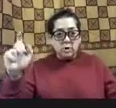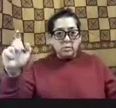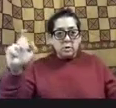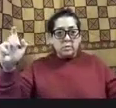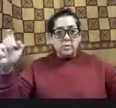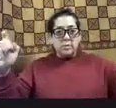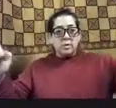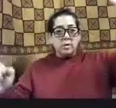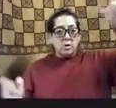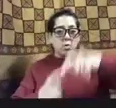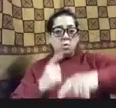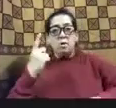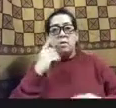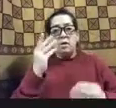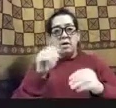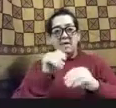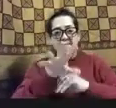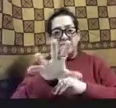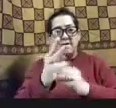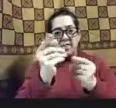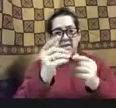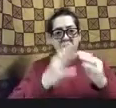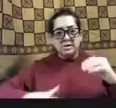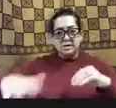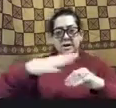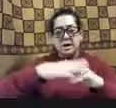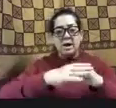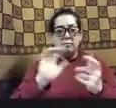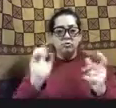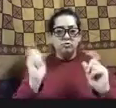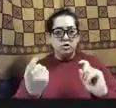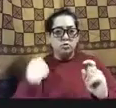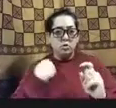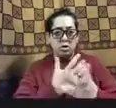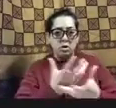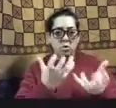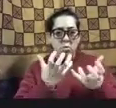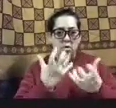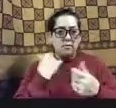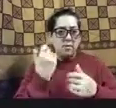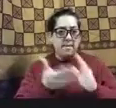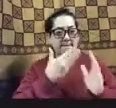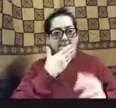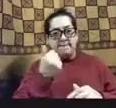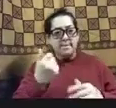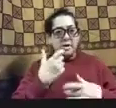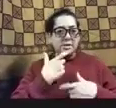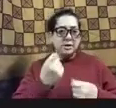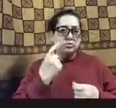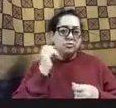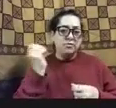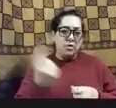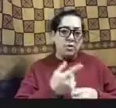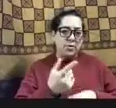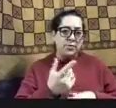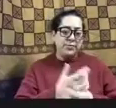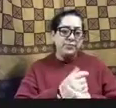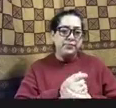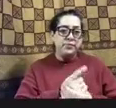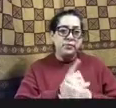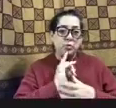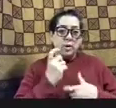affect landscape level change that we all desire, that's in all of our best interest. And so if